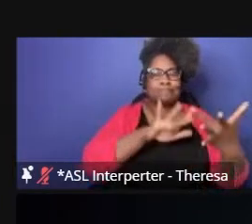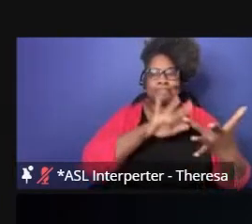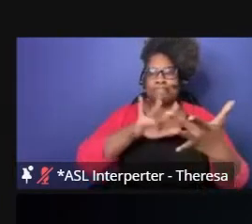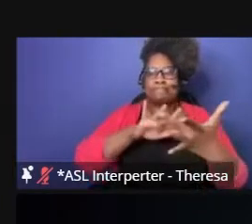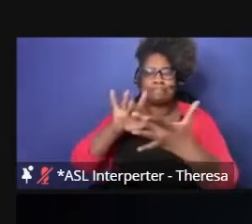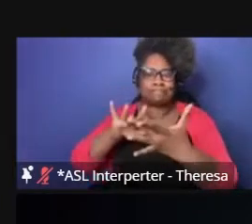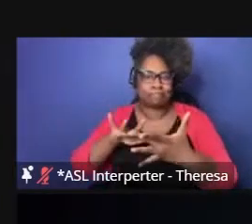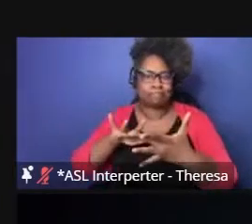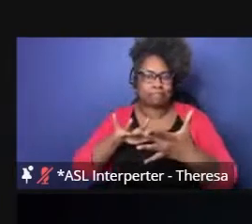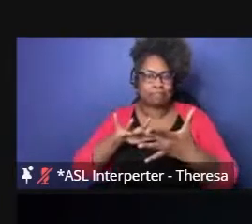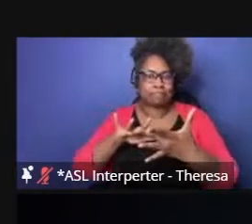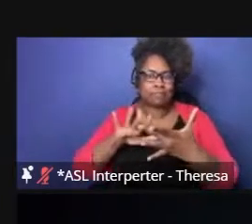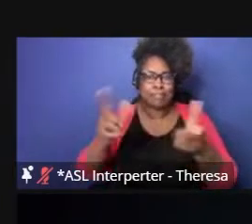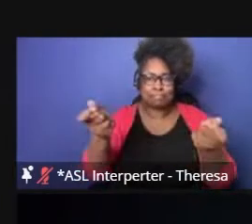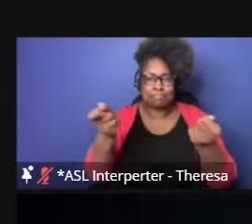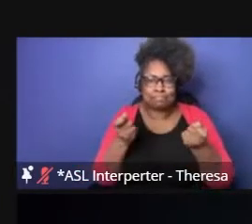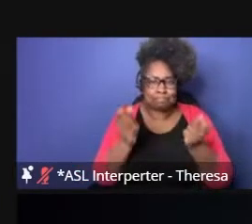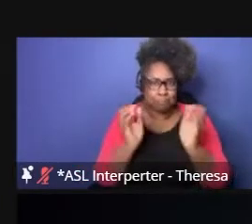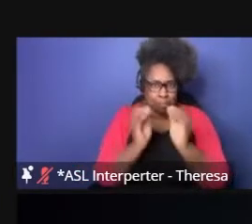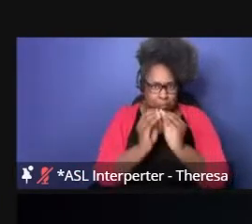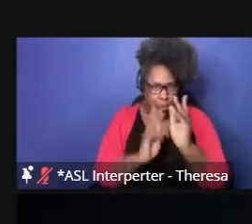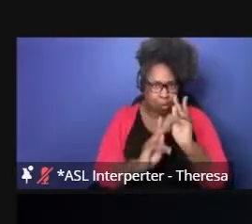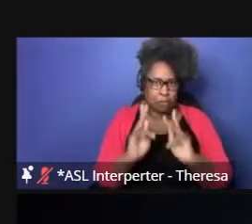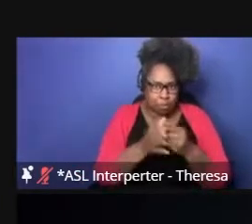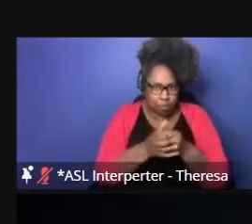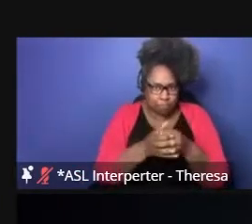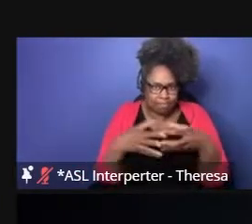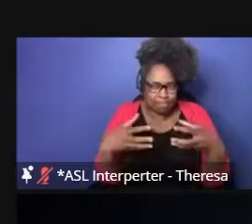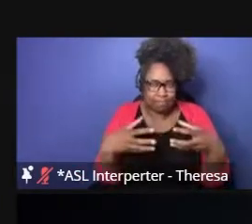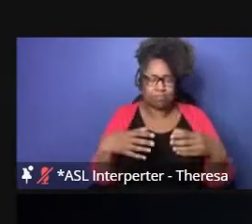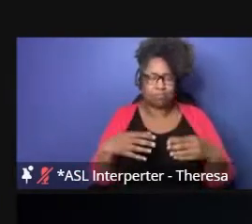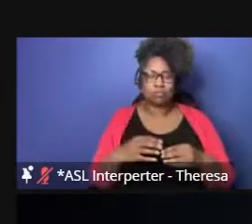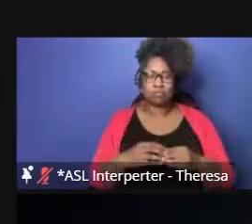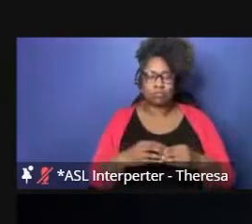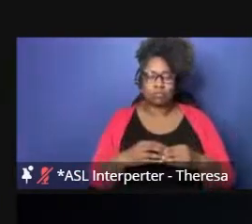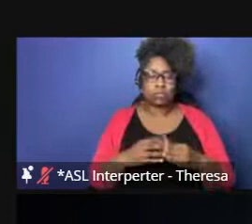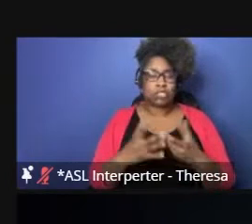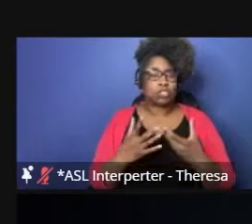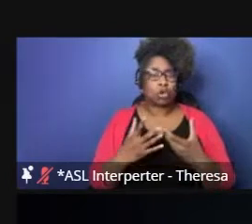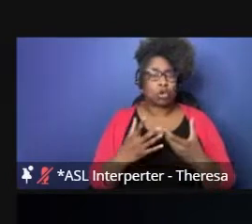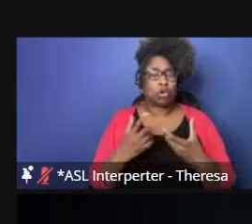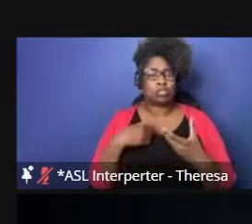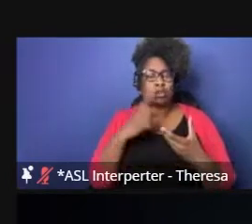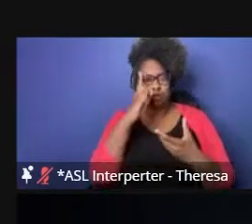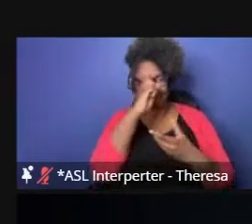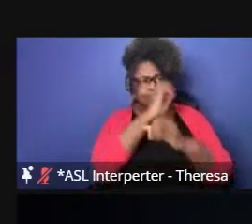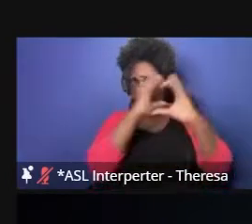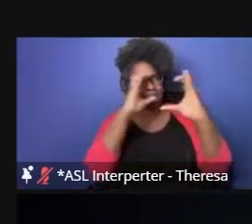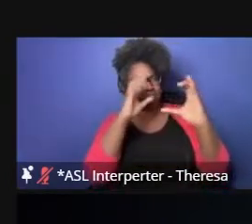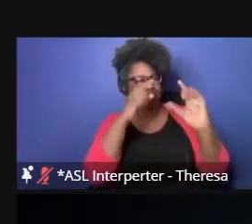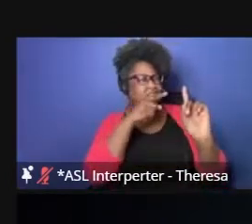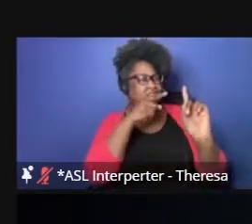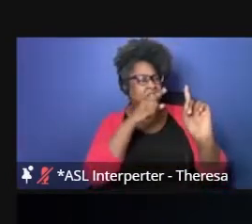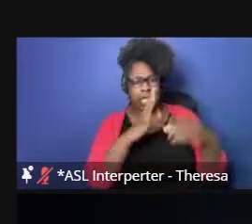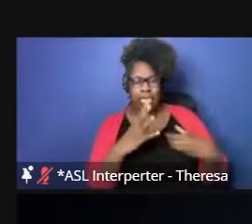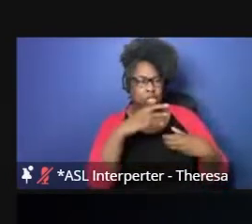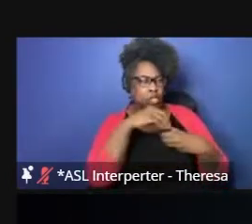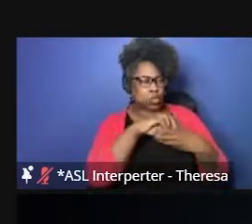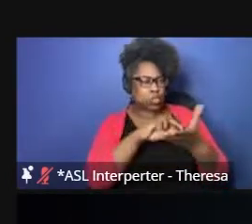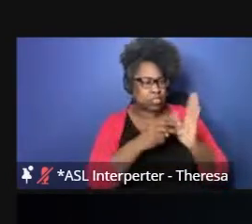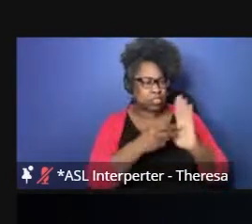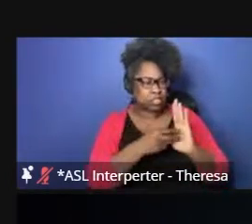to bring in more people. So that's, as far as what we're learning about inclusion, we're trying to bring as many